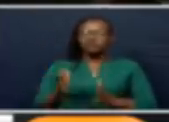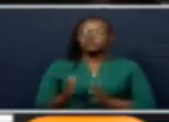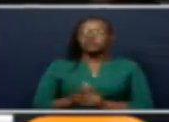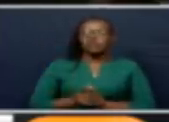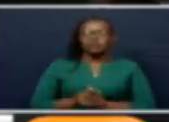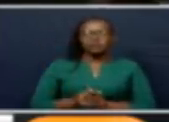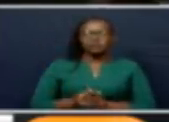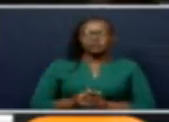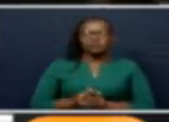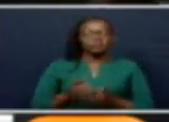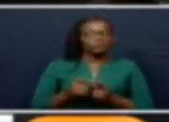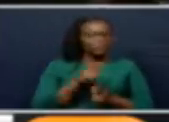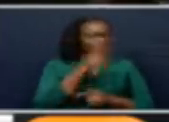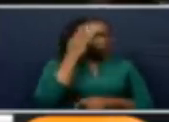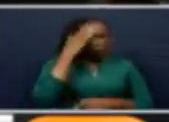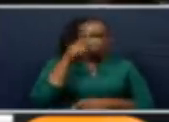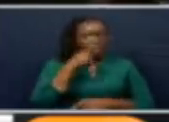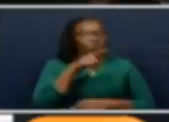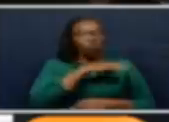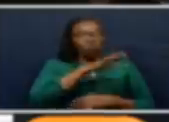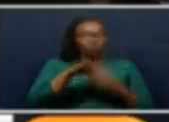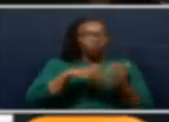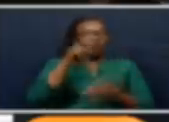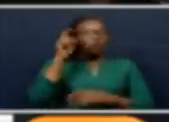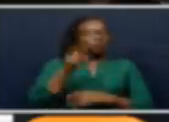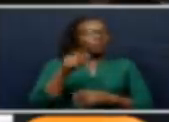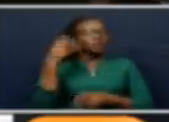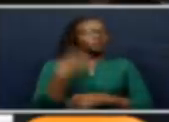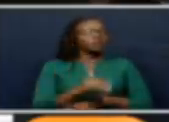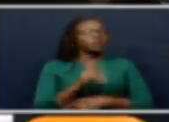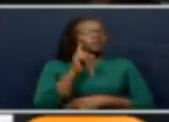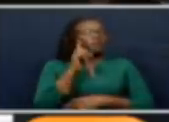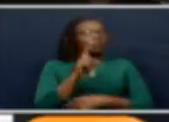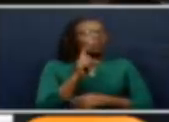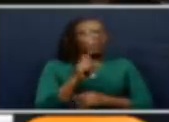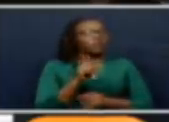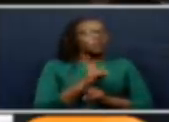you know who they all have to beat. The